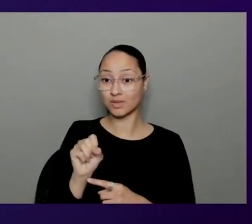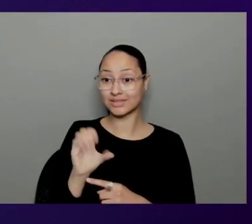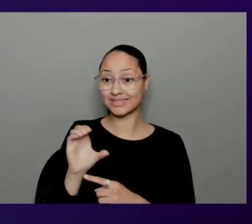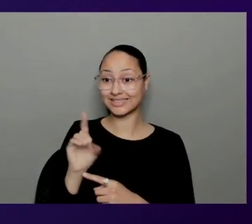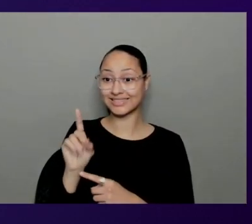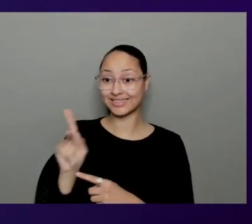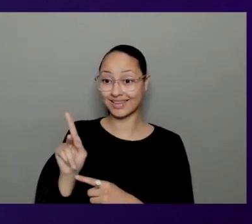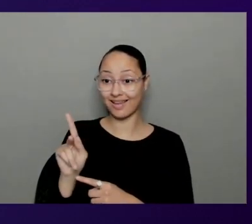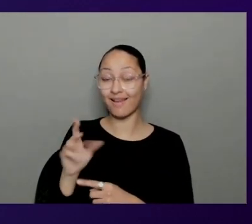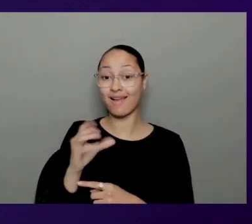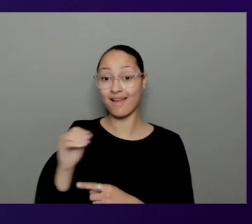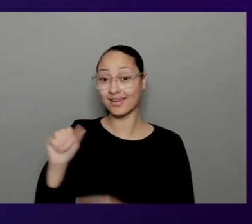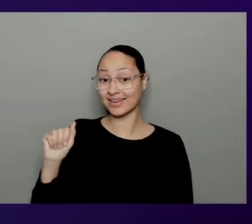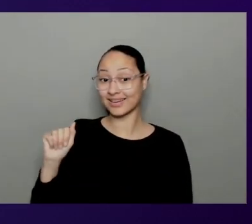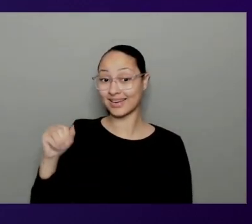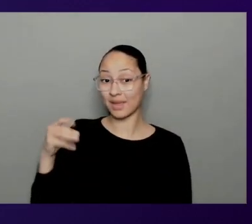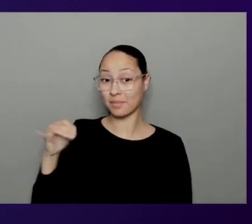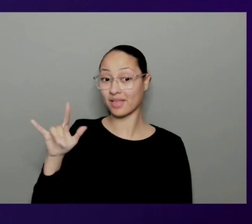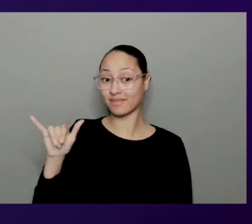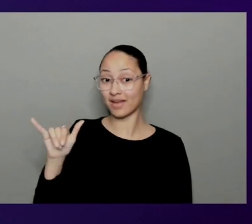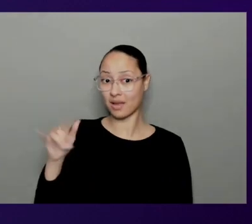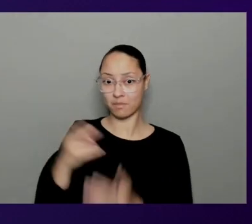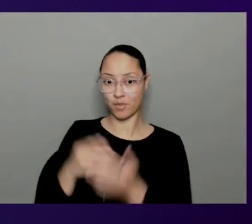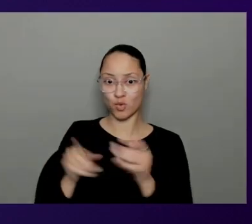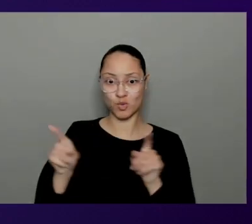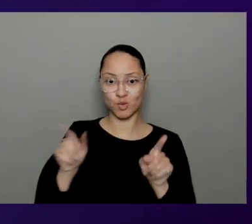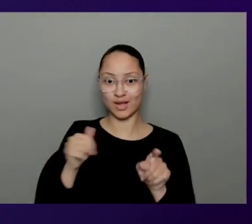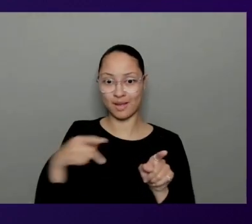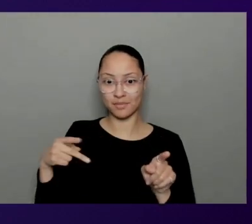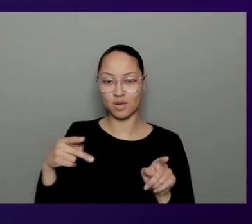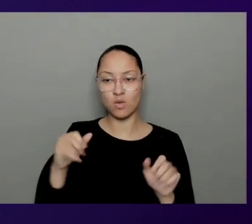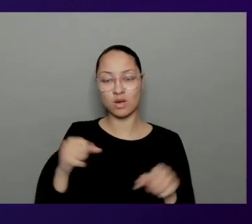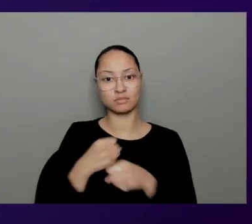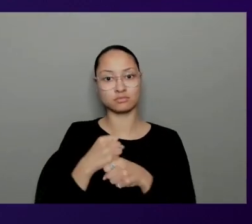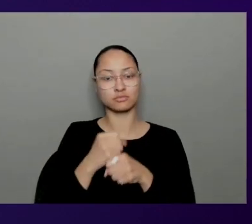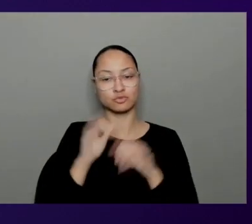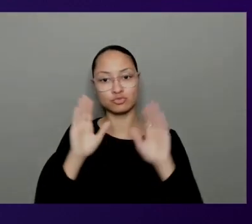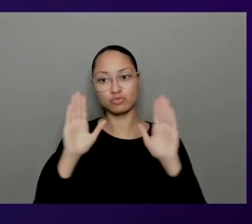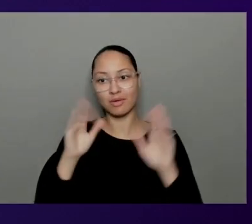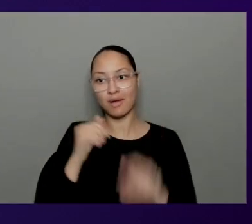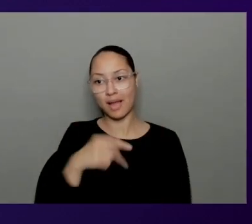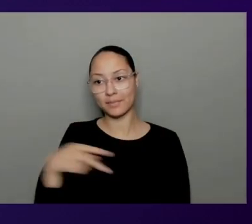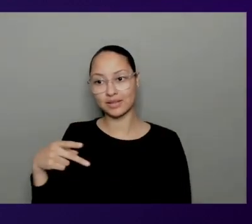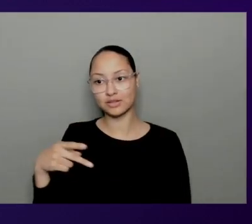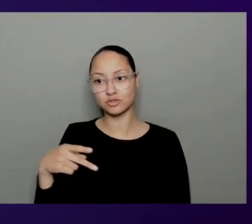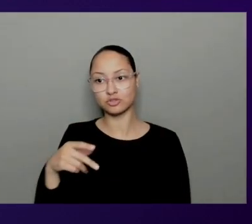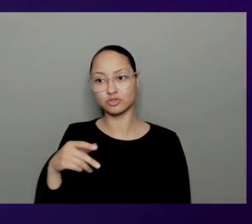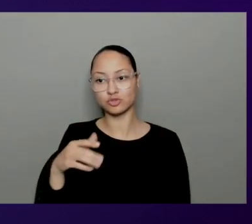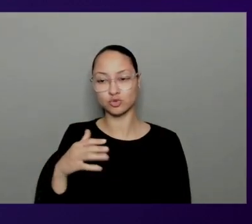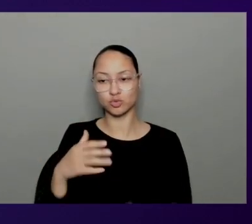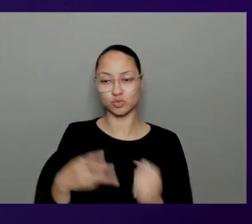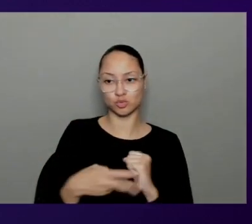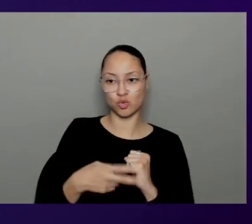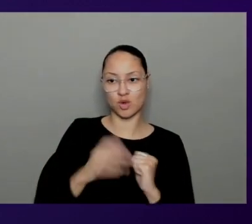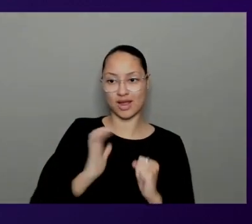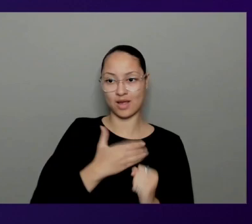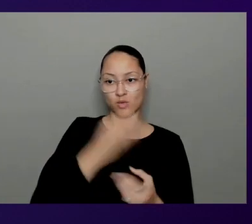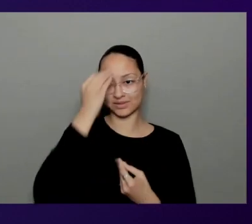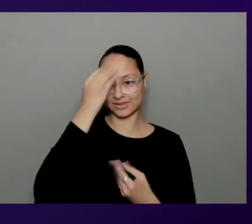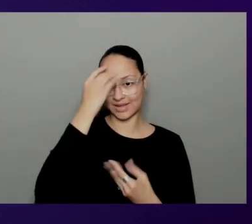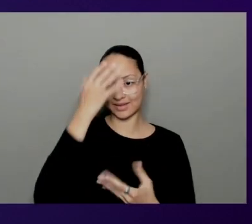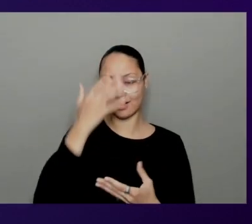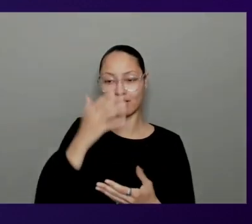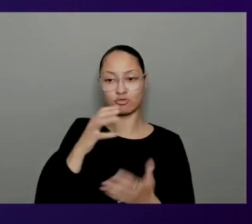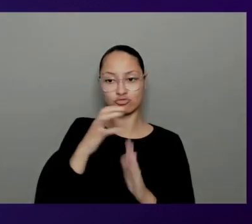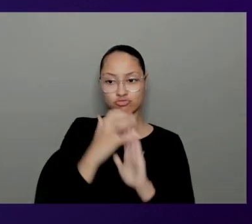saw, we can deliver stunning applications that allow us to encapsulate data, write our applications in TypeScript, fall